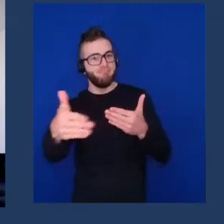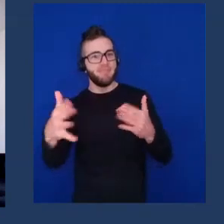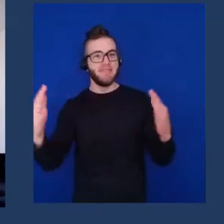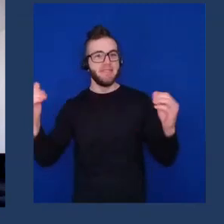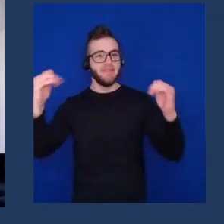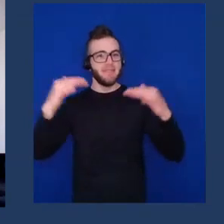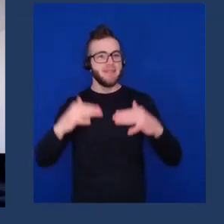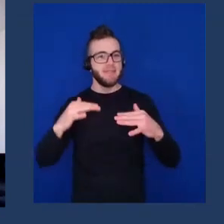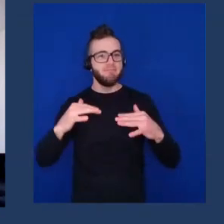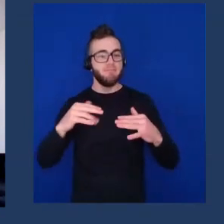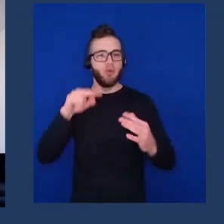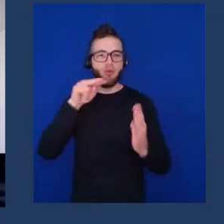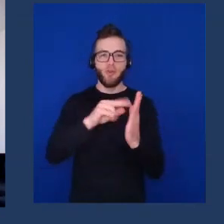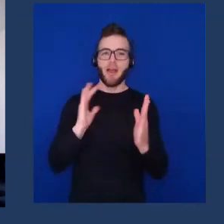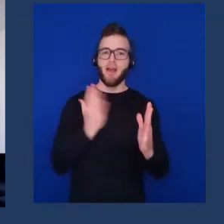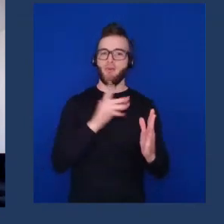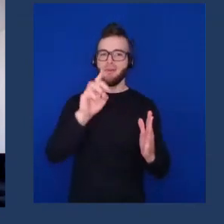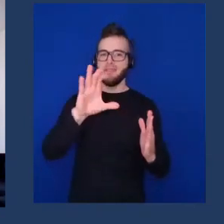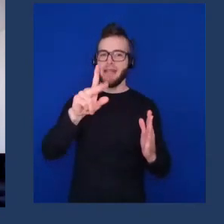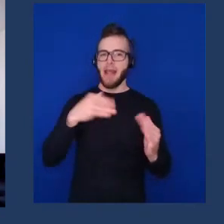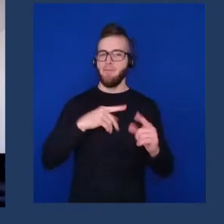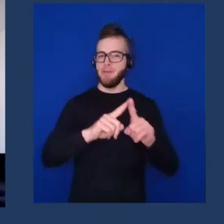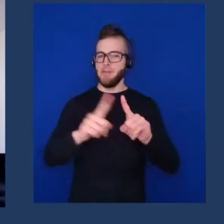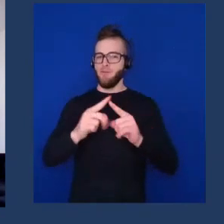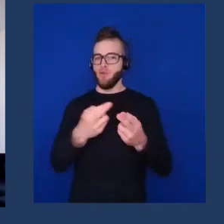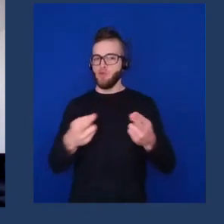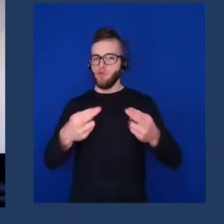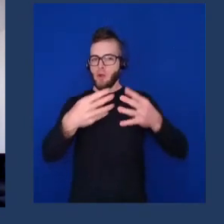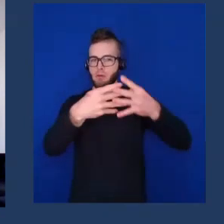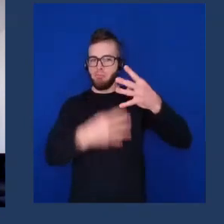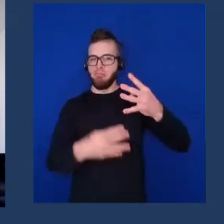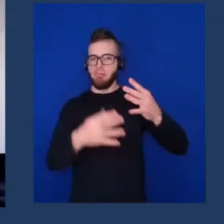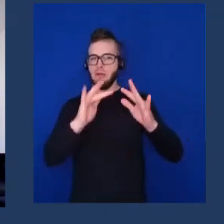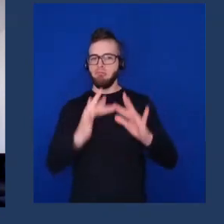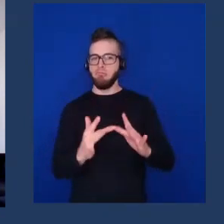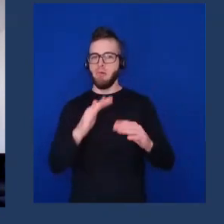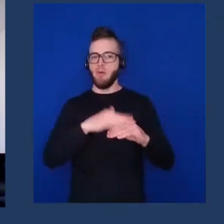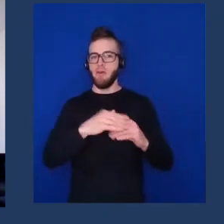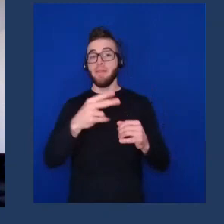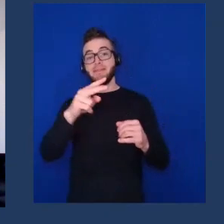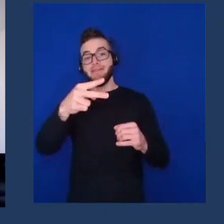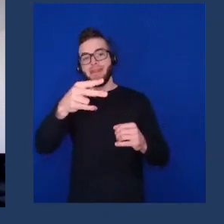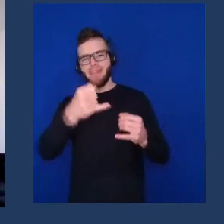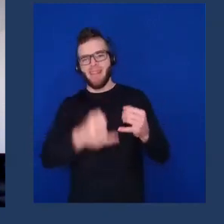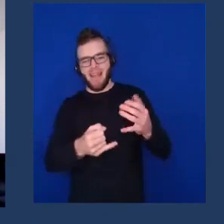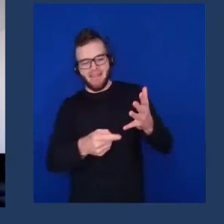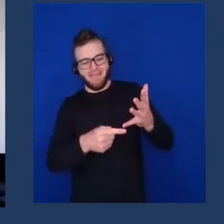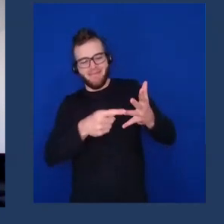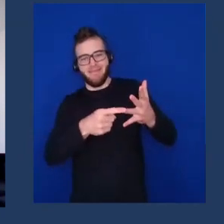on that second to last slide that we mentioned throughout. Enjoy the rest of your Ability Summit, everybody.